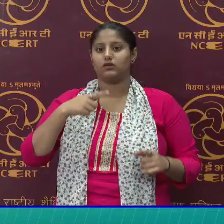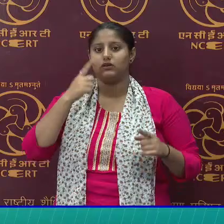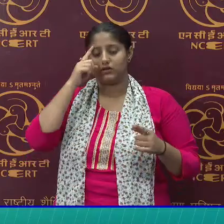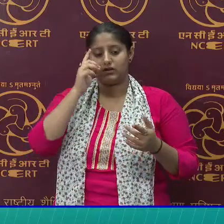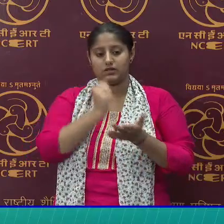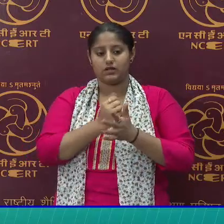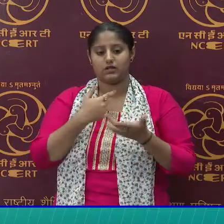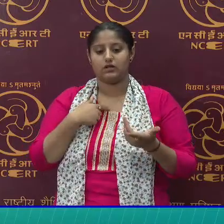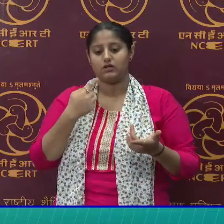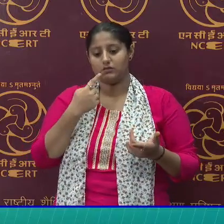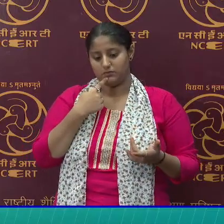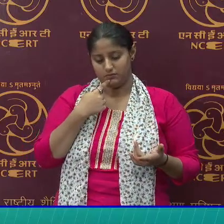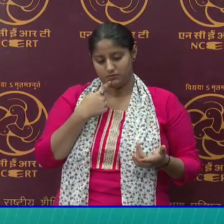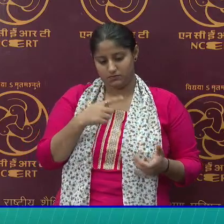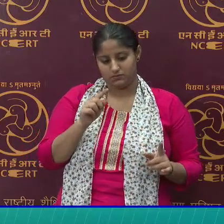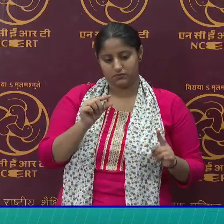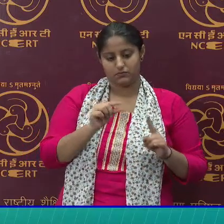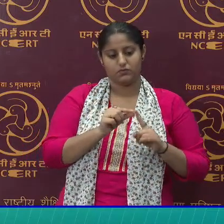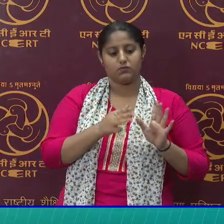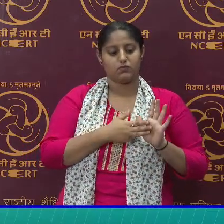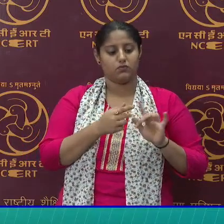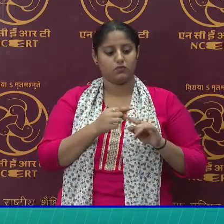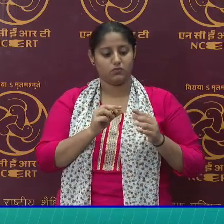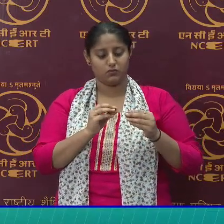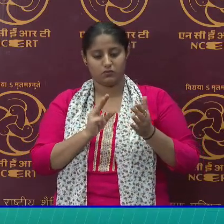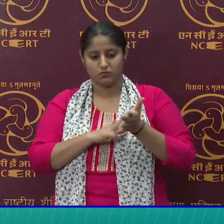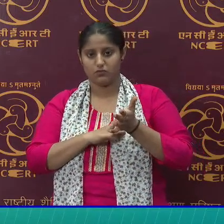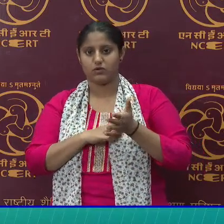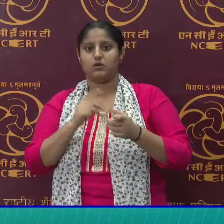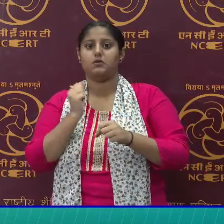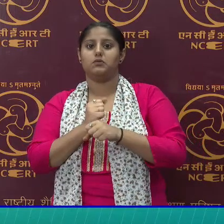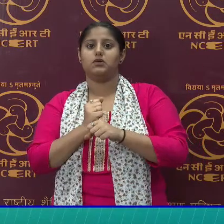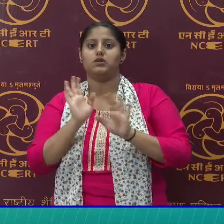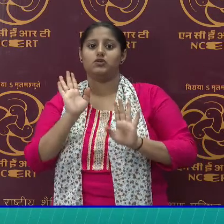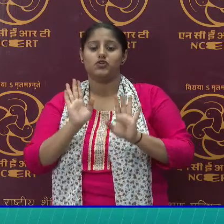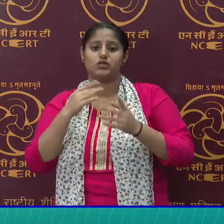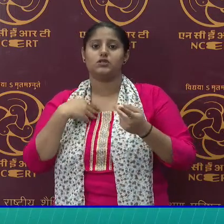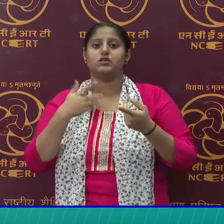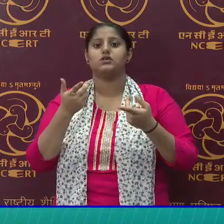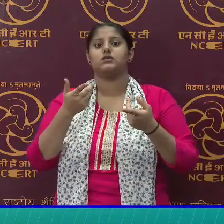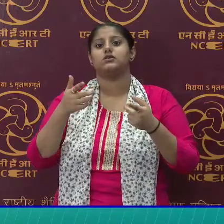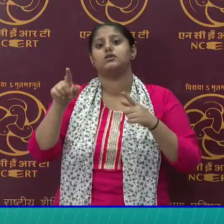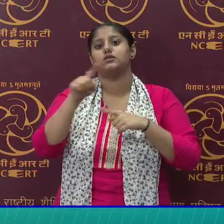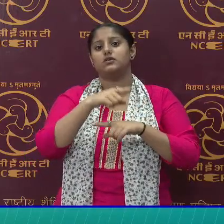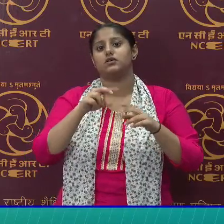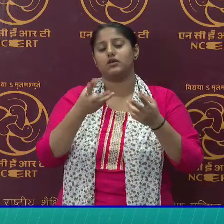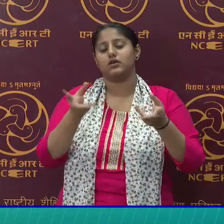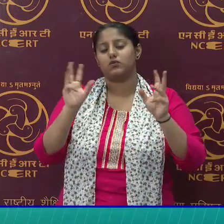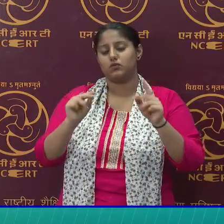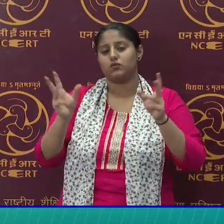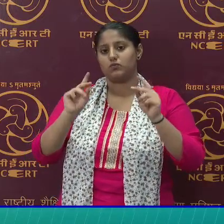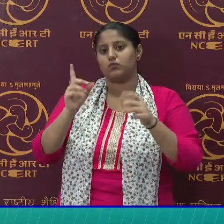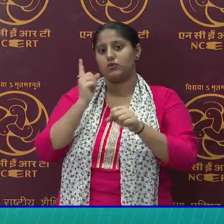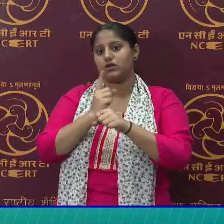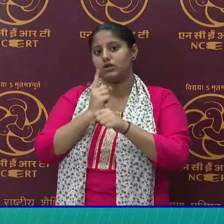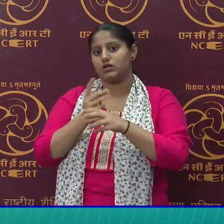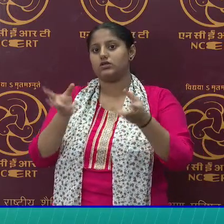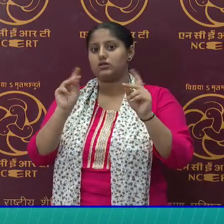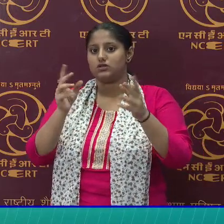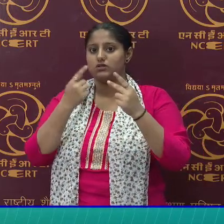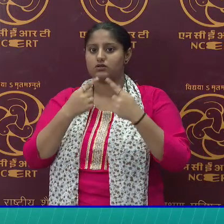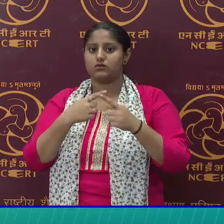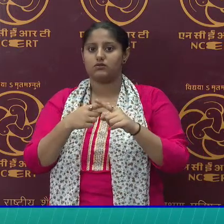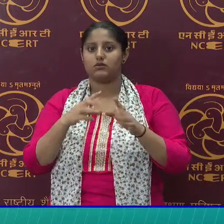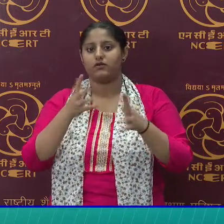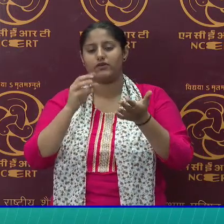the poem with gestures by myself or in a group by repeating after the teacher, or none